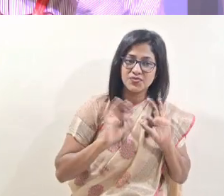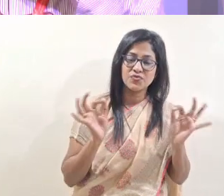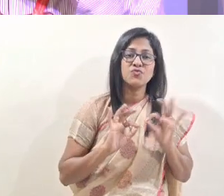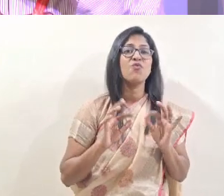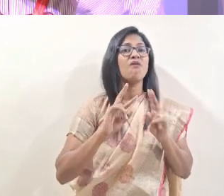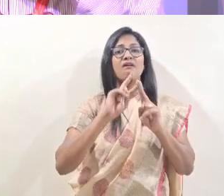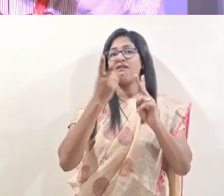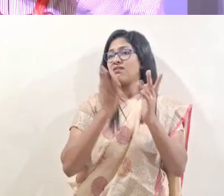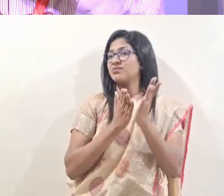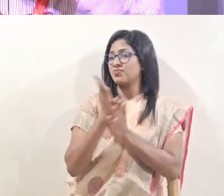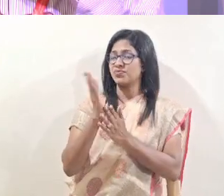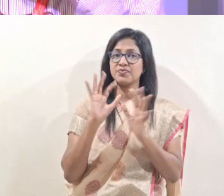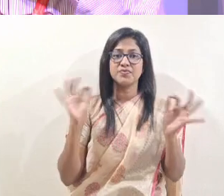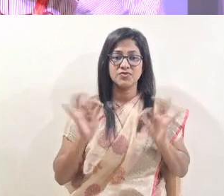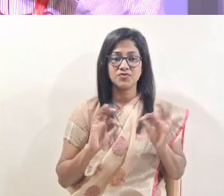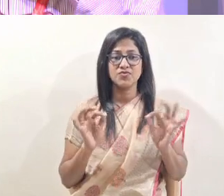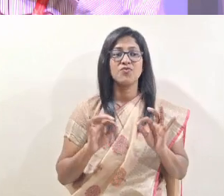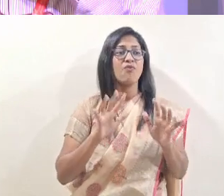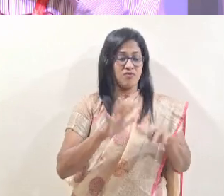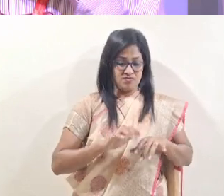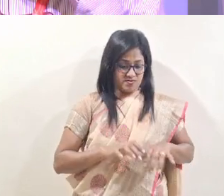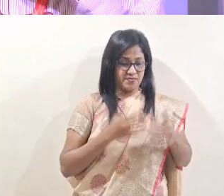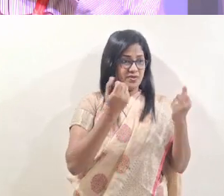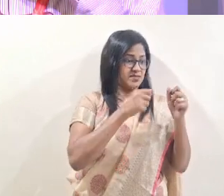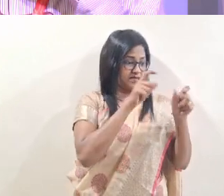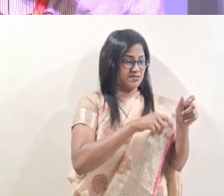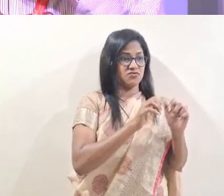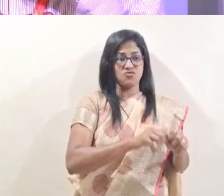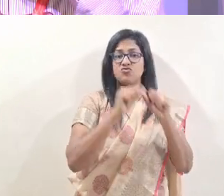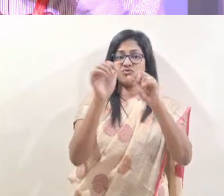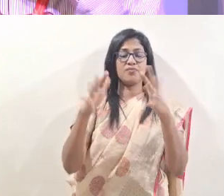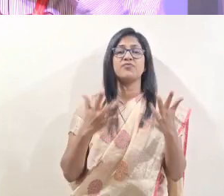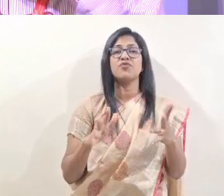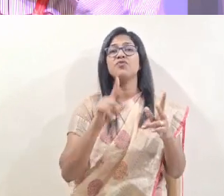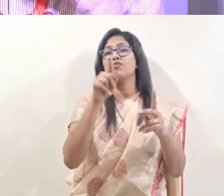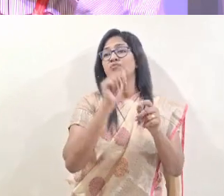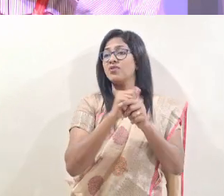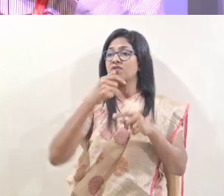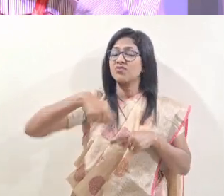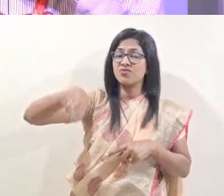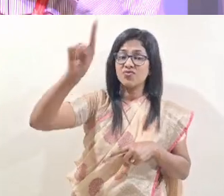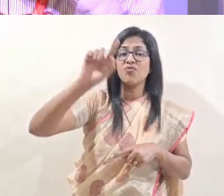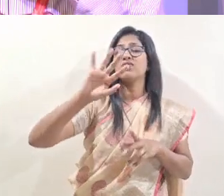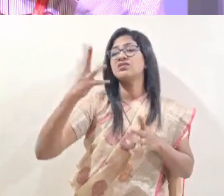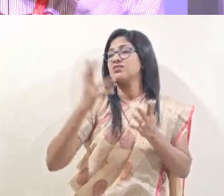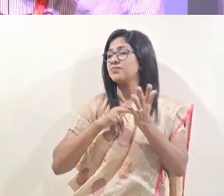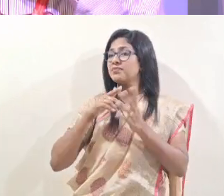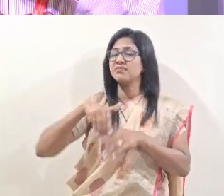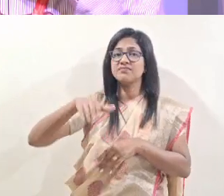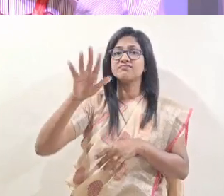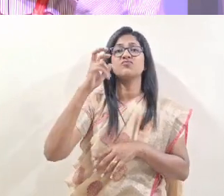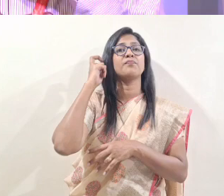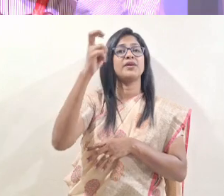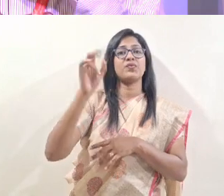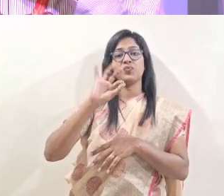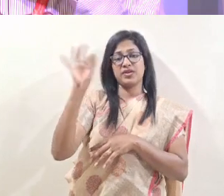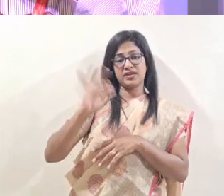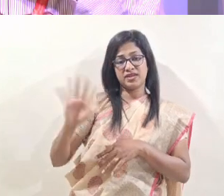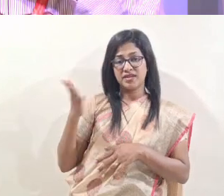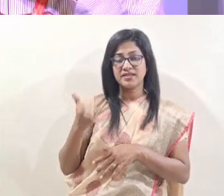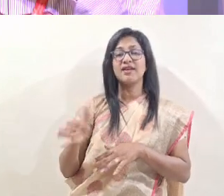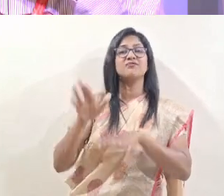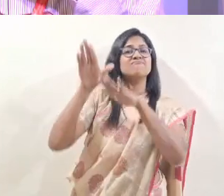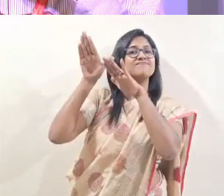other means or somebody to drop you, what do? You have to go to work or you have to go somewhere. So metro is there and it's